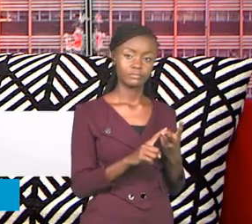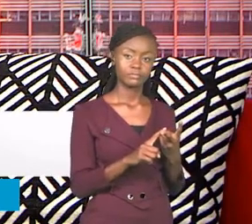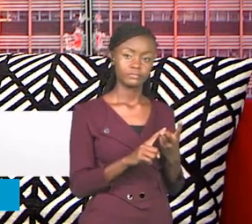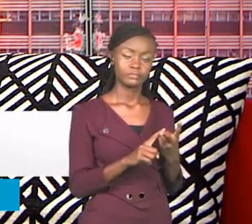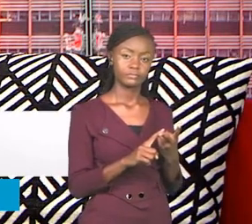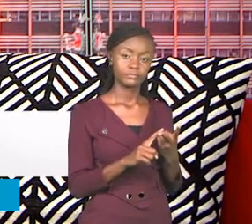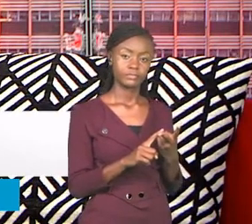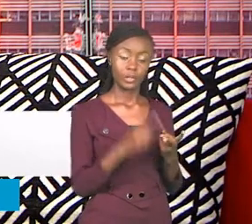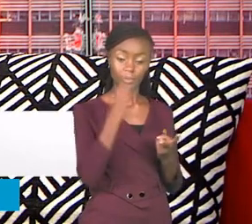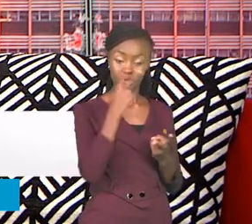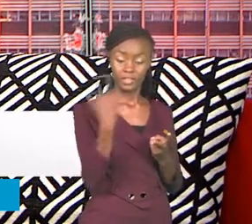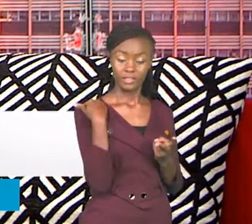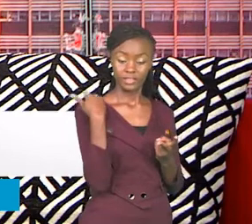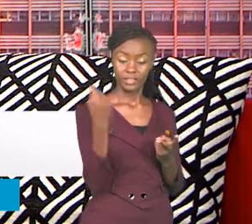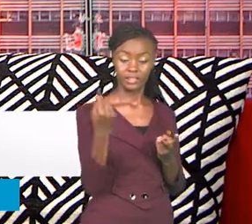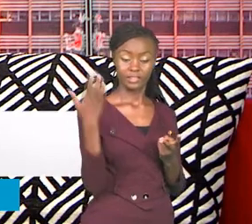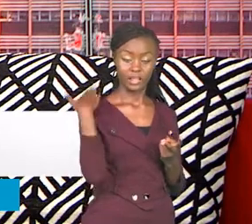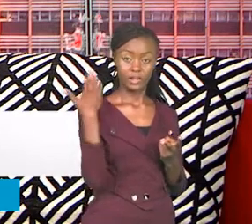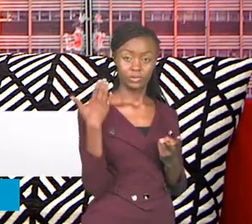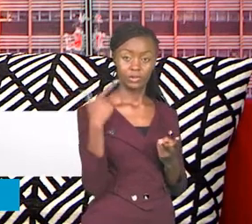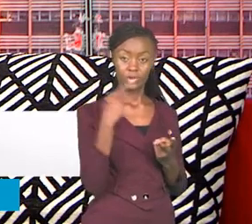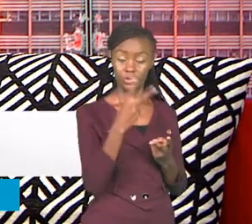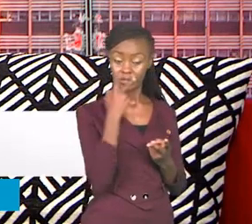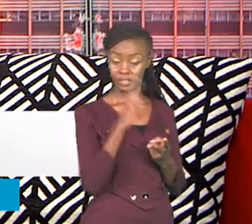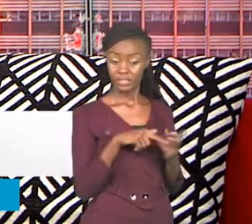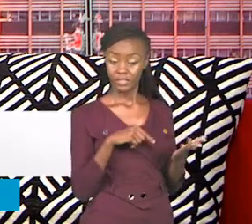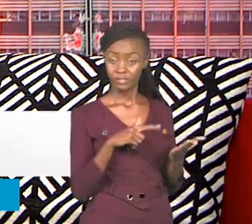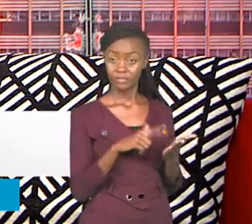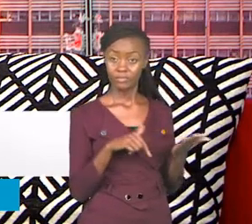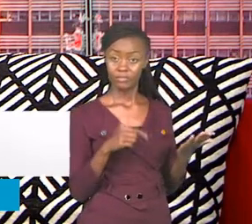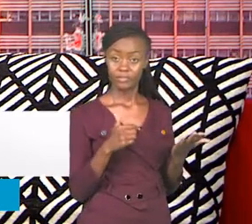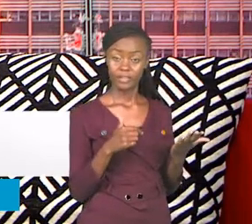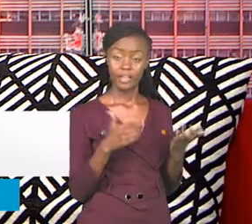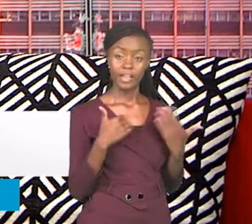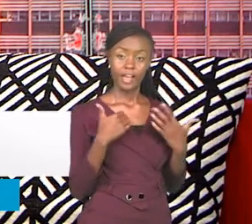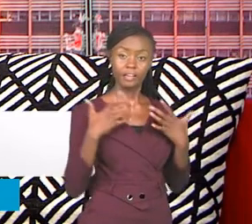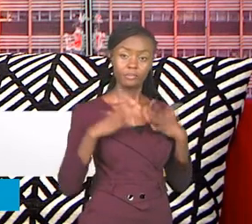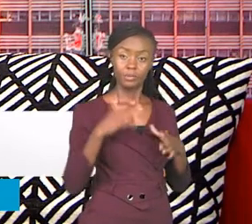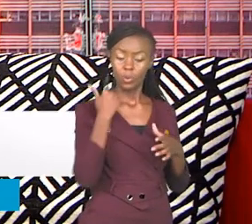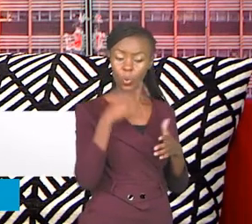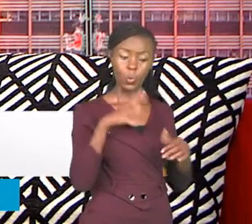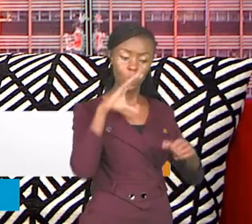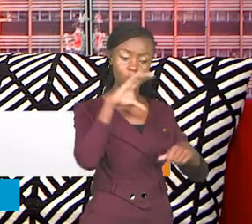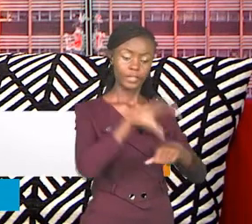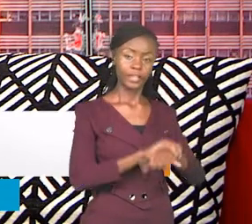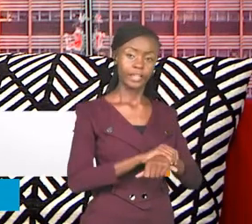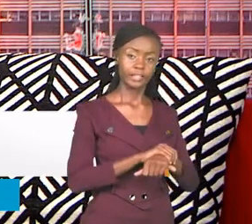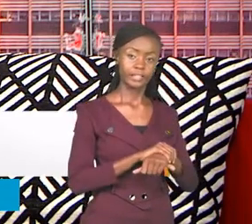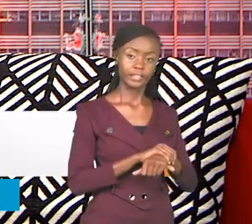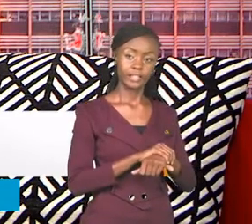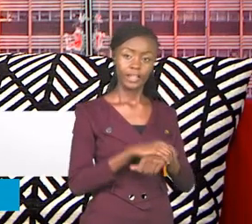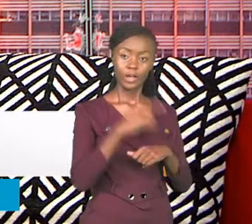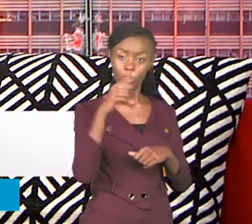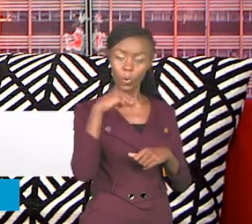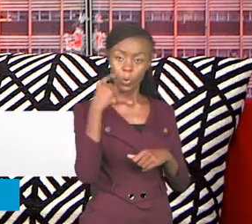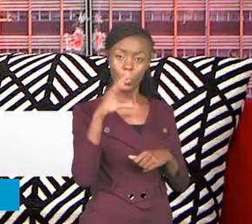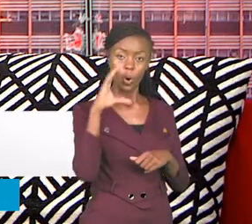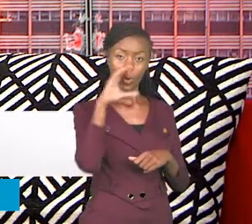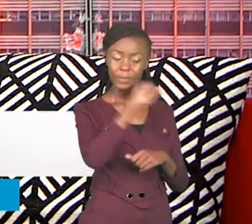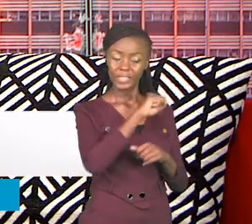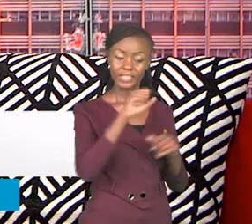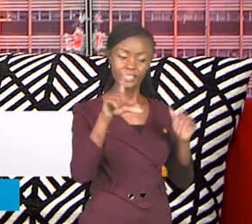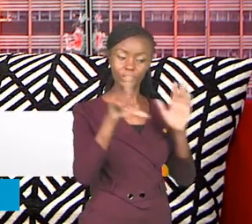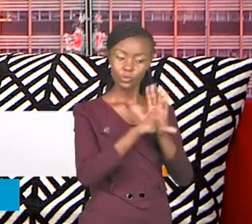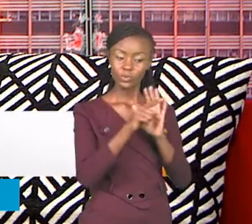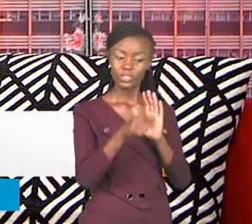and you've seen the recent past, and you people have been capturing this. Yeah. Some of the people who have been caught flouting some of these rules are actually government